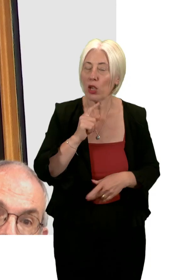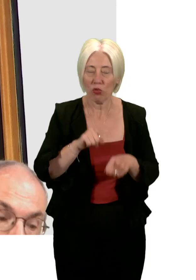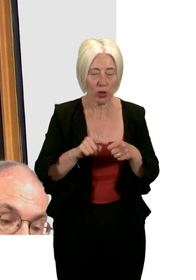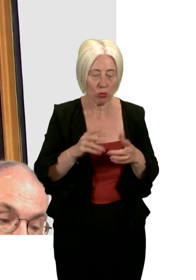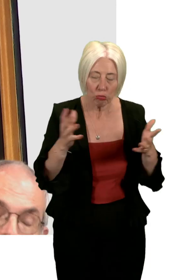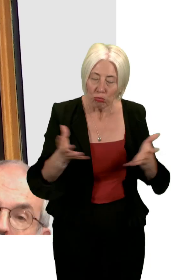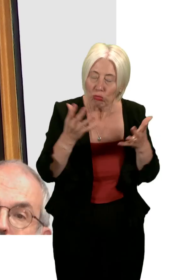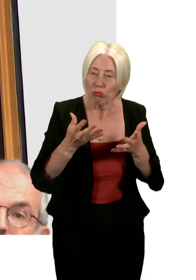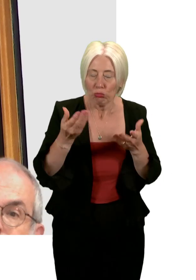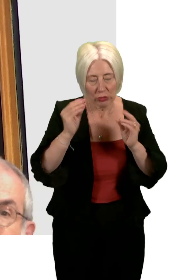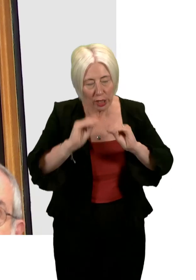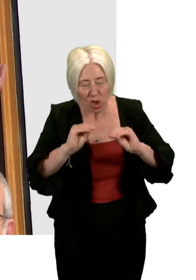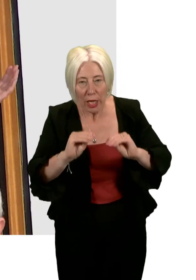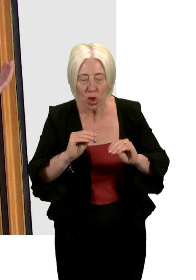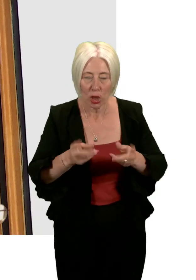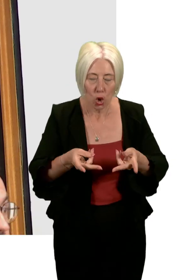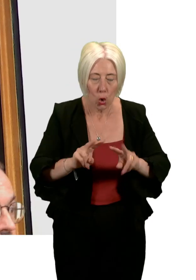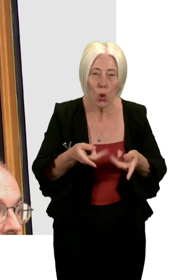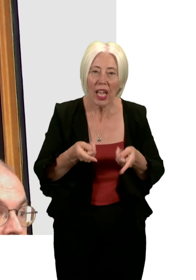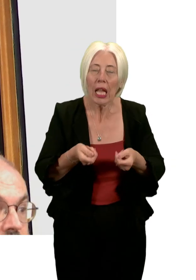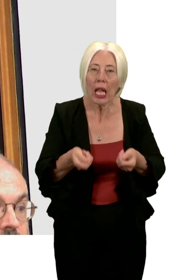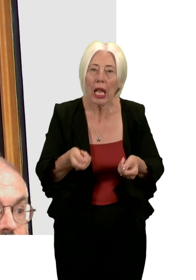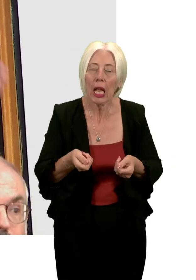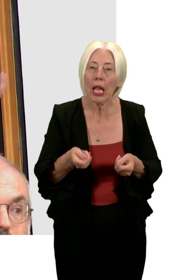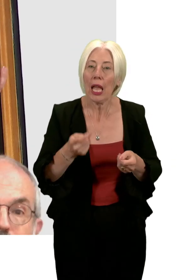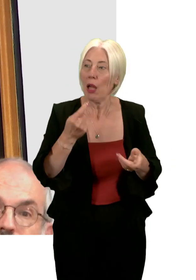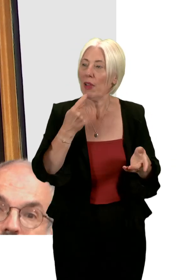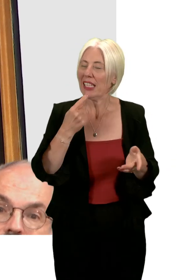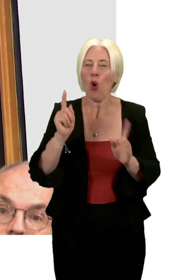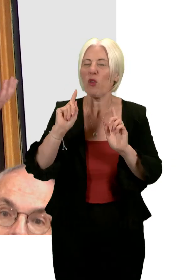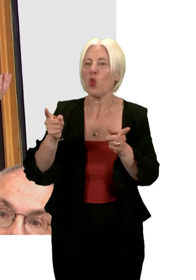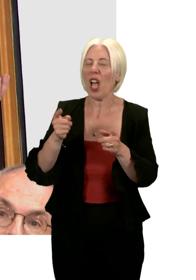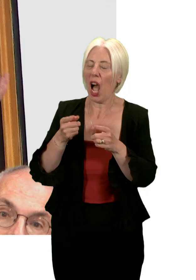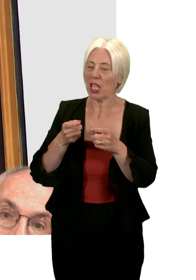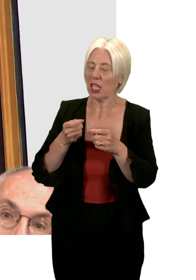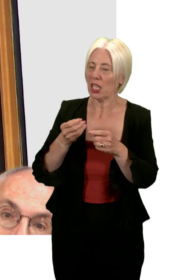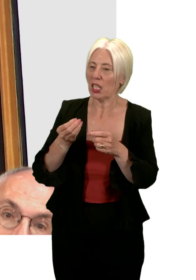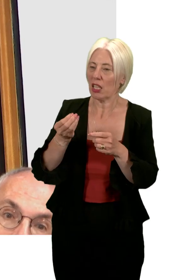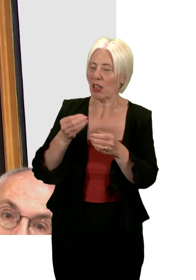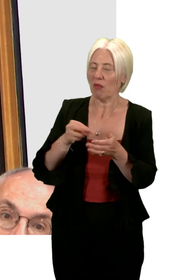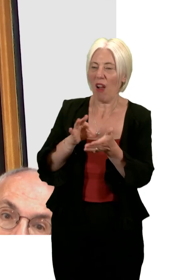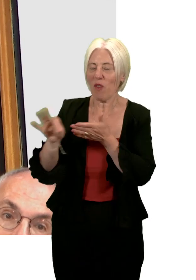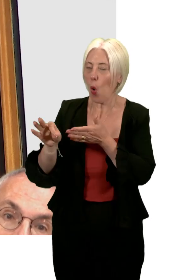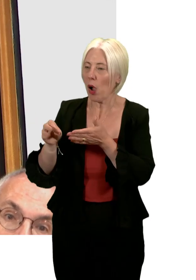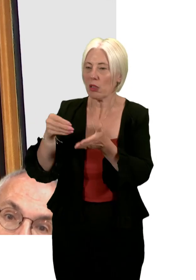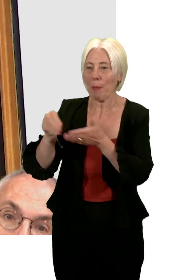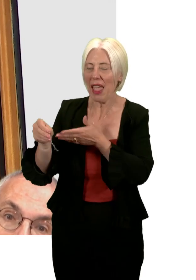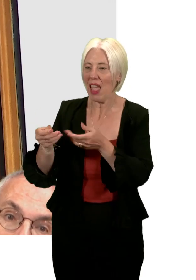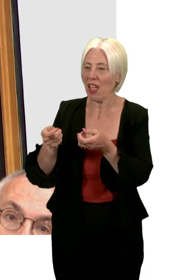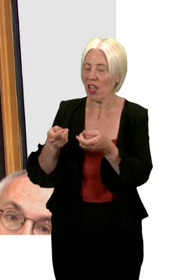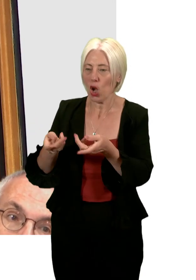education and cooking, and the public diners are sort of saying, if you can't look after yourself or can't afford to look after yourself, come and use these